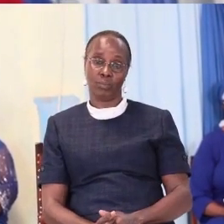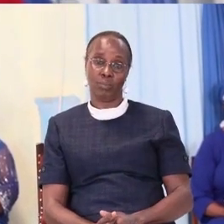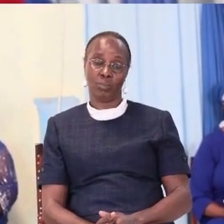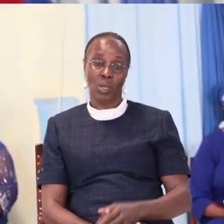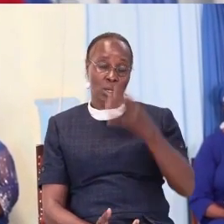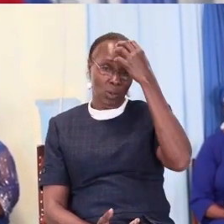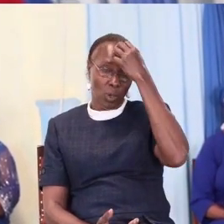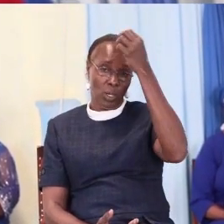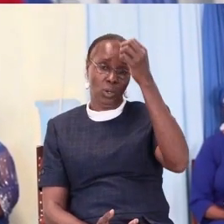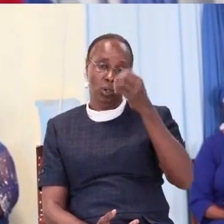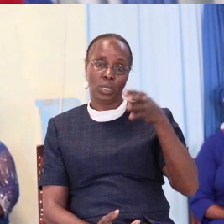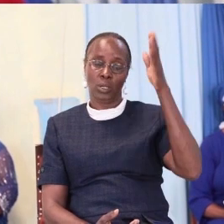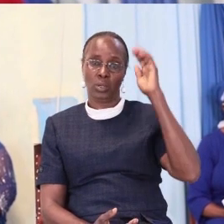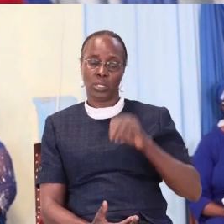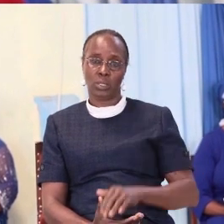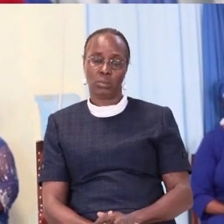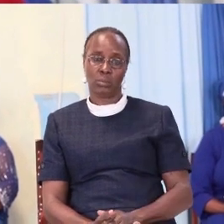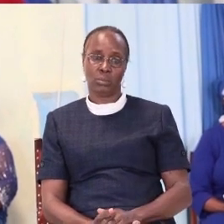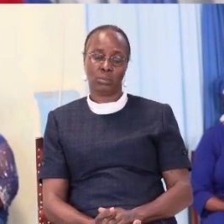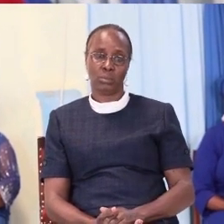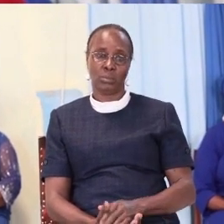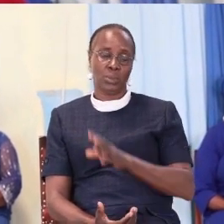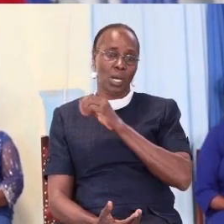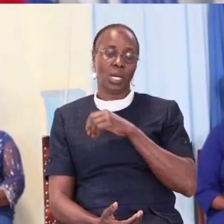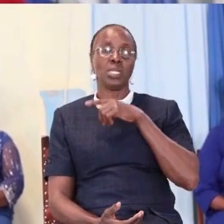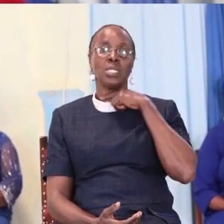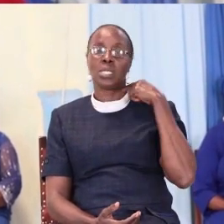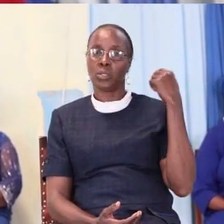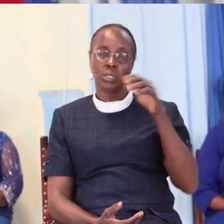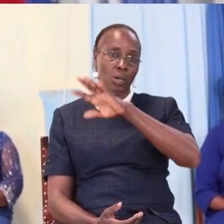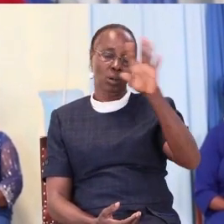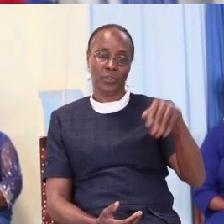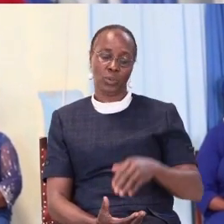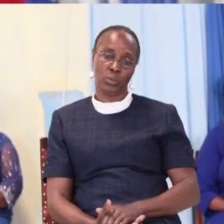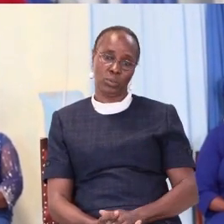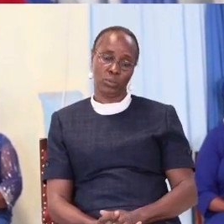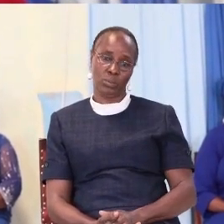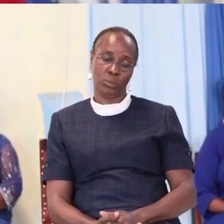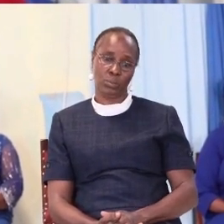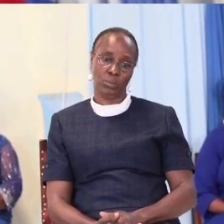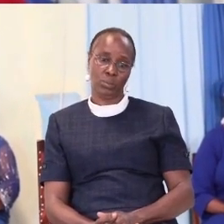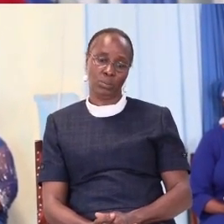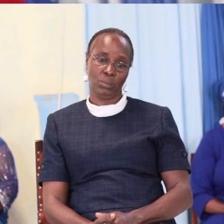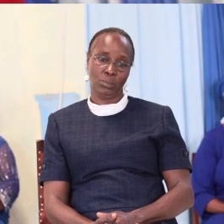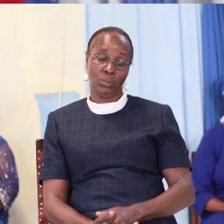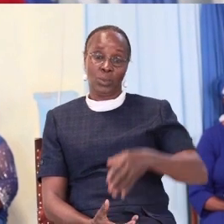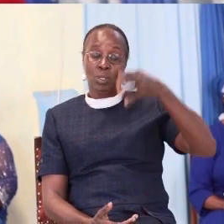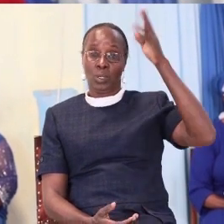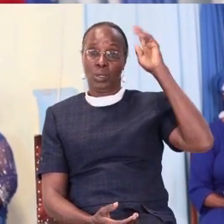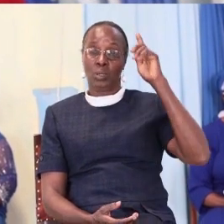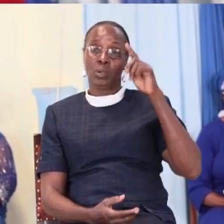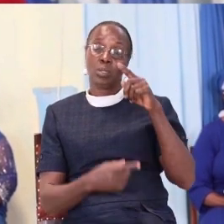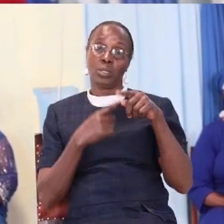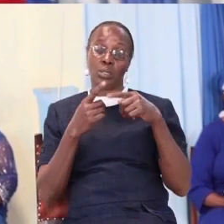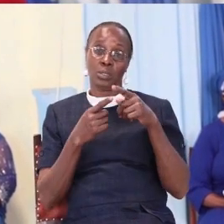angry, angry enough to destroy him. I went up the mountain to receive the stone tablets